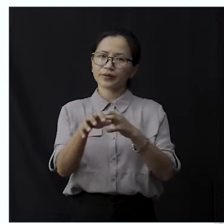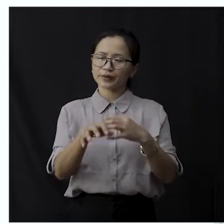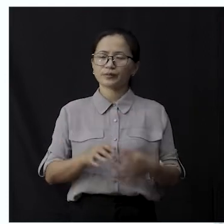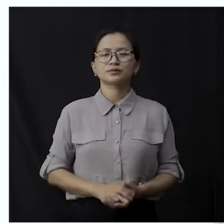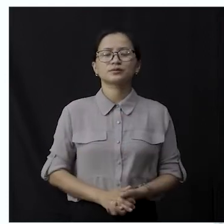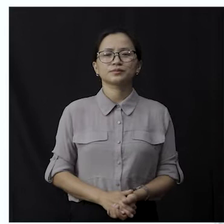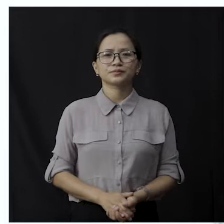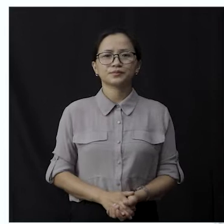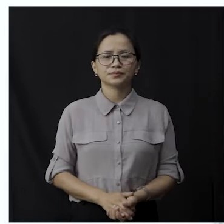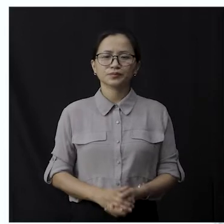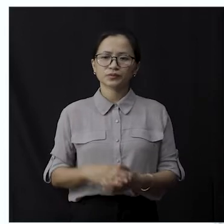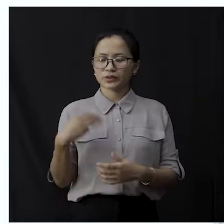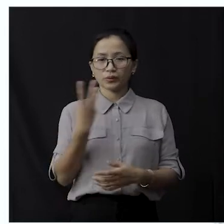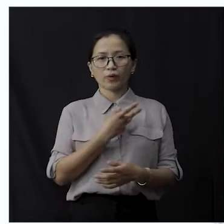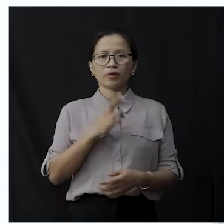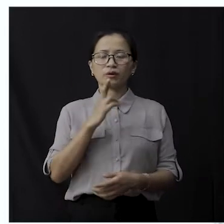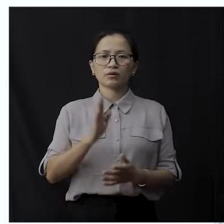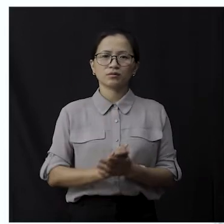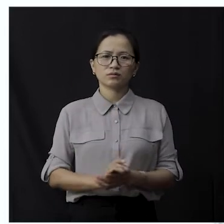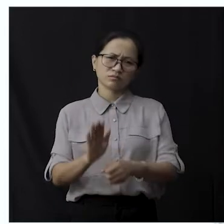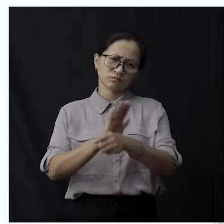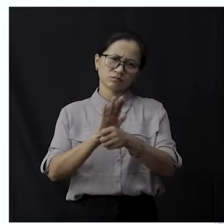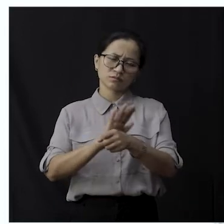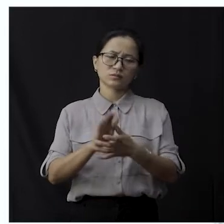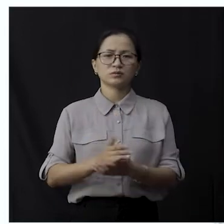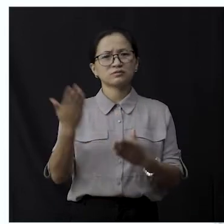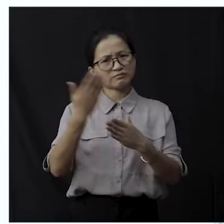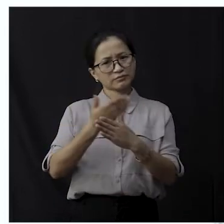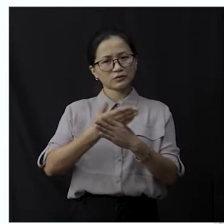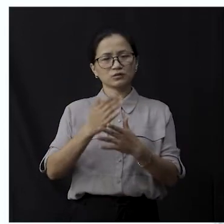wild animals, we are disturbing and